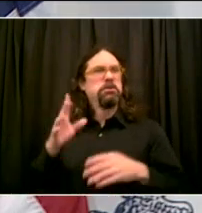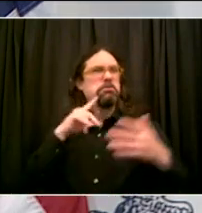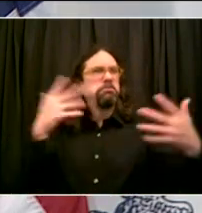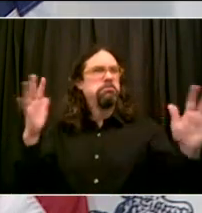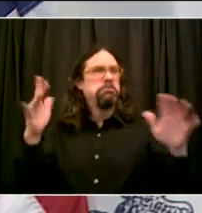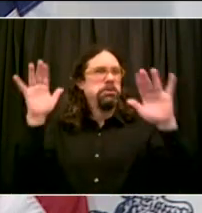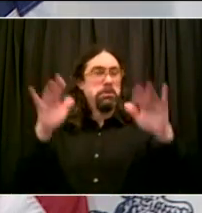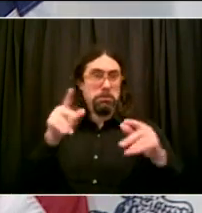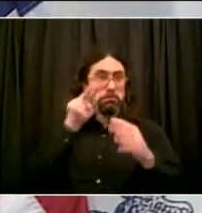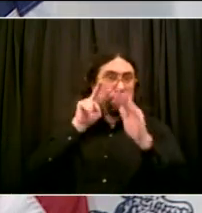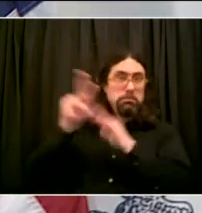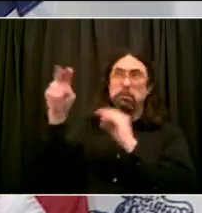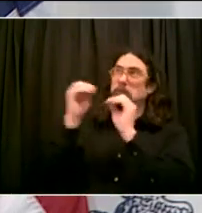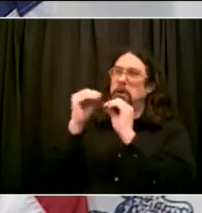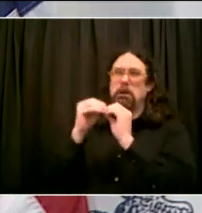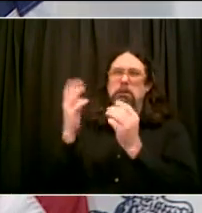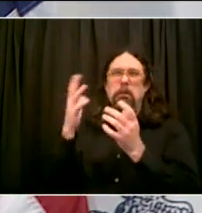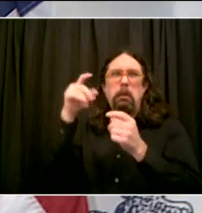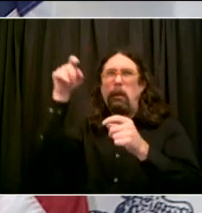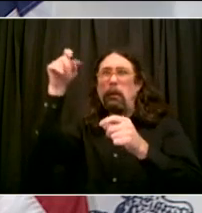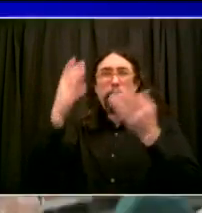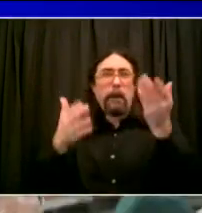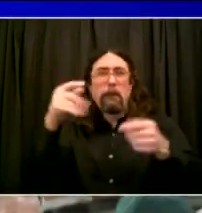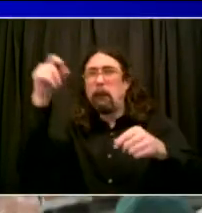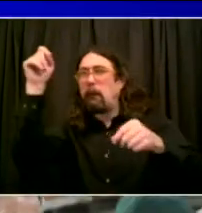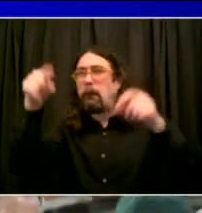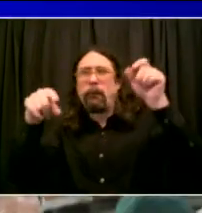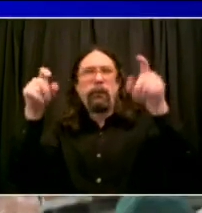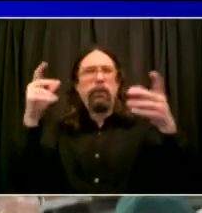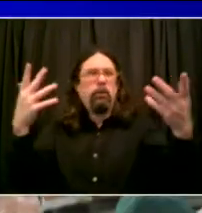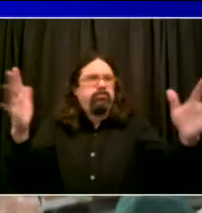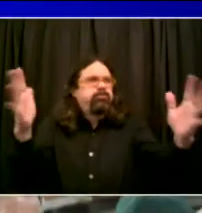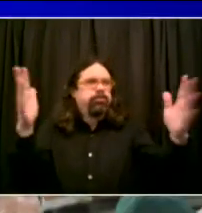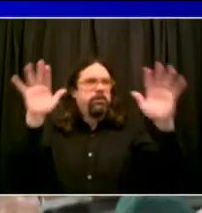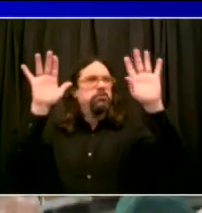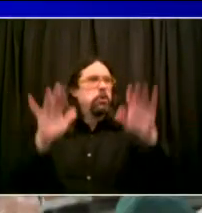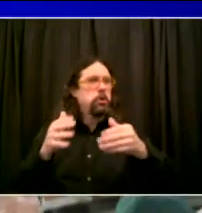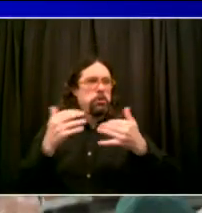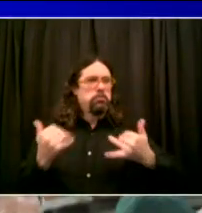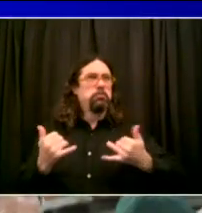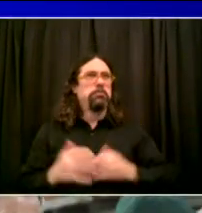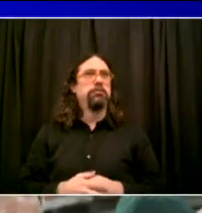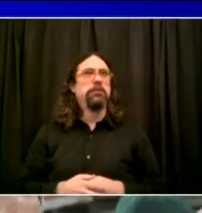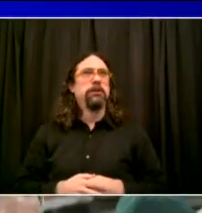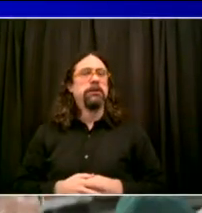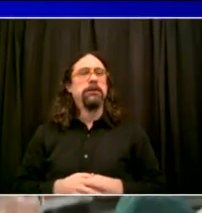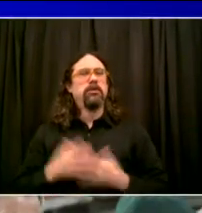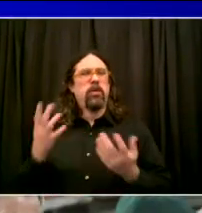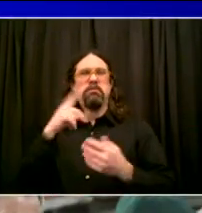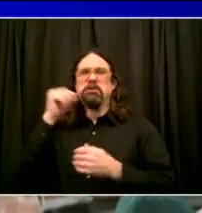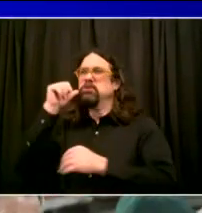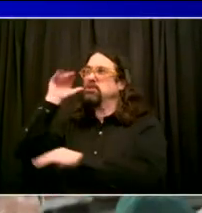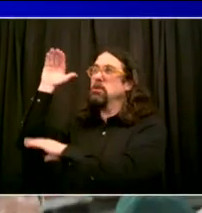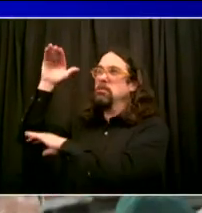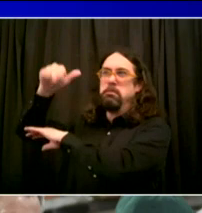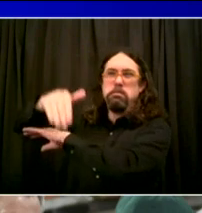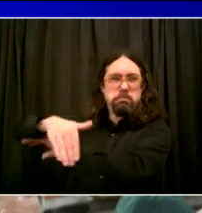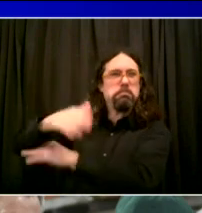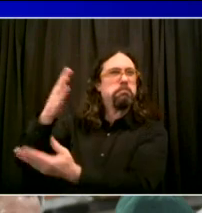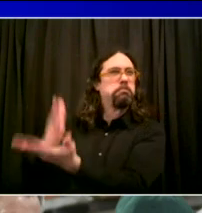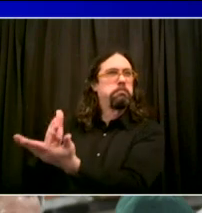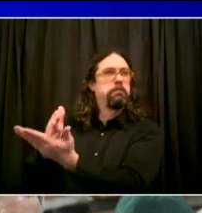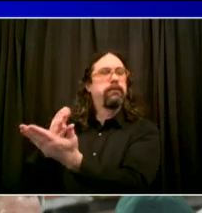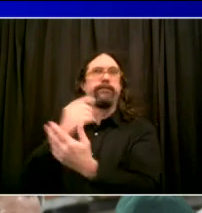to see firsthand what was going on, wanted to check on how people were doing, see how sanitation was doing. I saw really great stuff. I was out in Staten Island